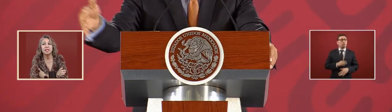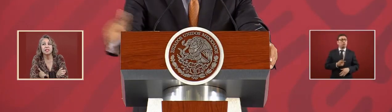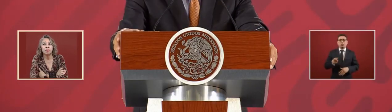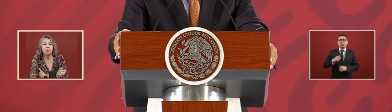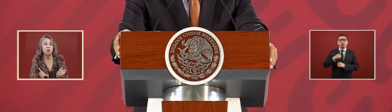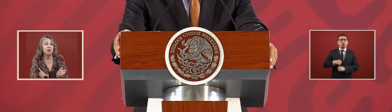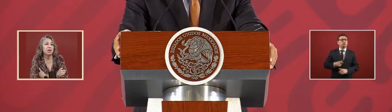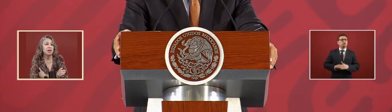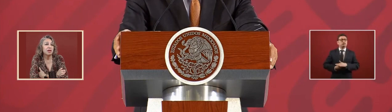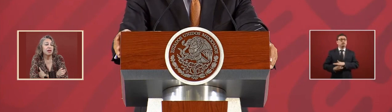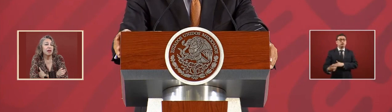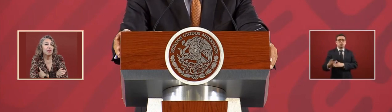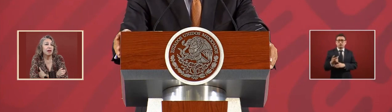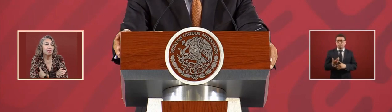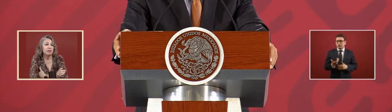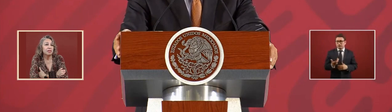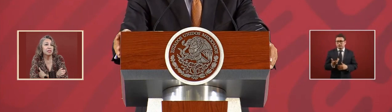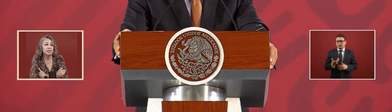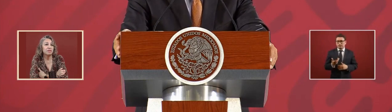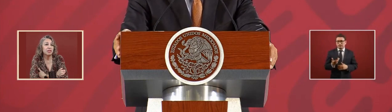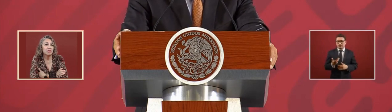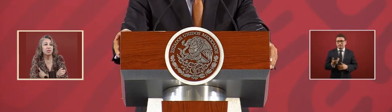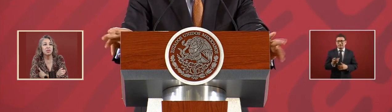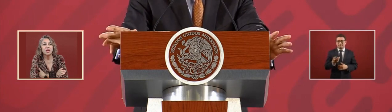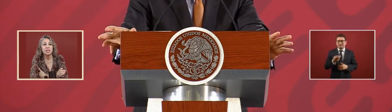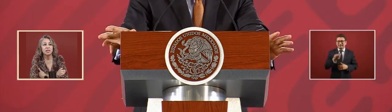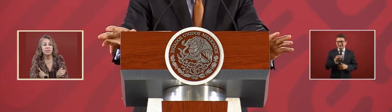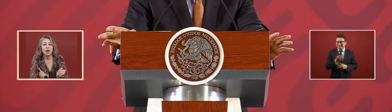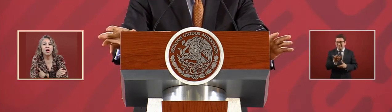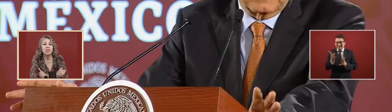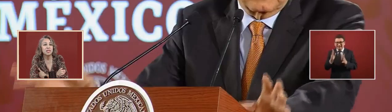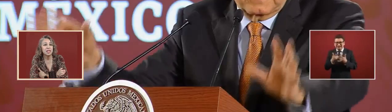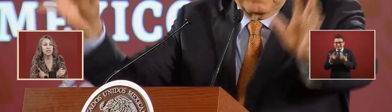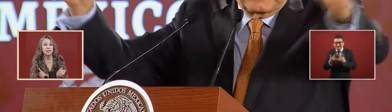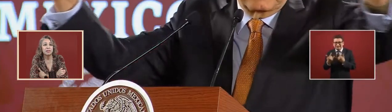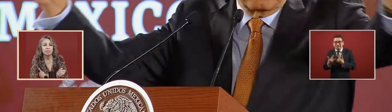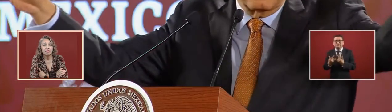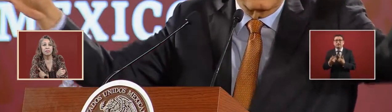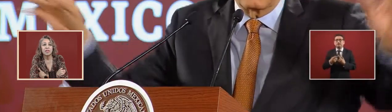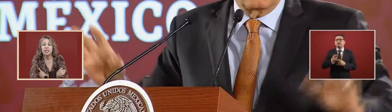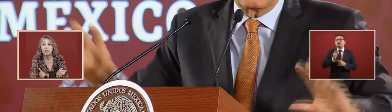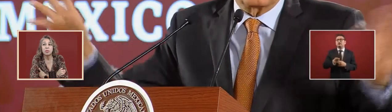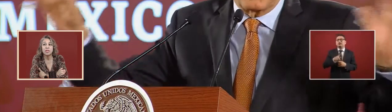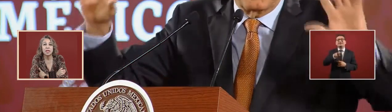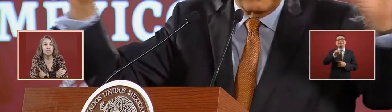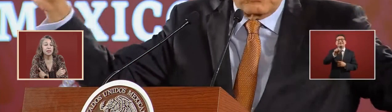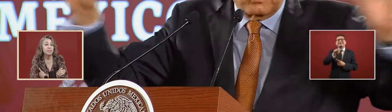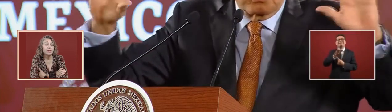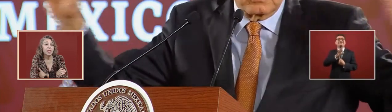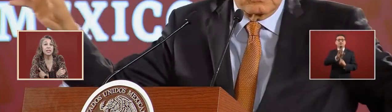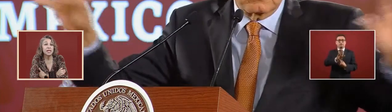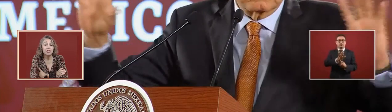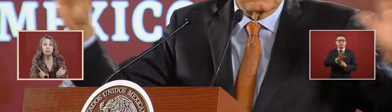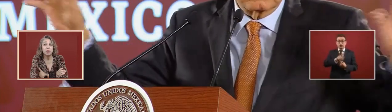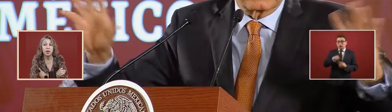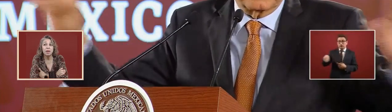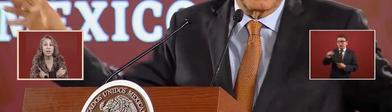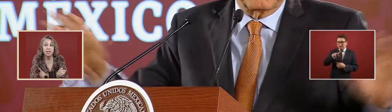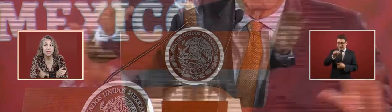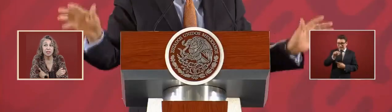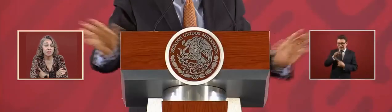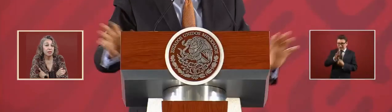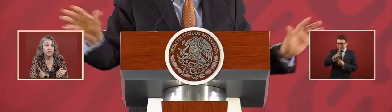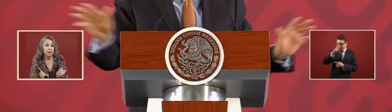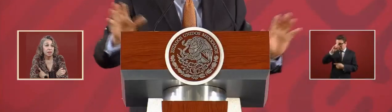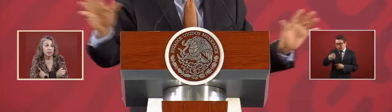they can suborn civil authorities, all these things that no they present. Prohibirlo. It's not to prohibit es